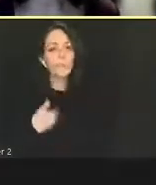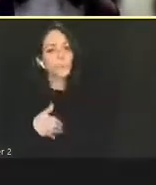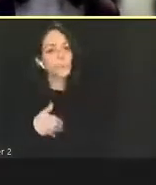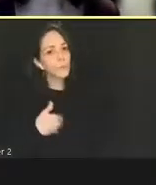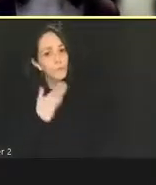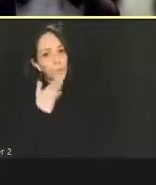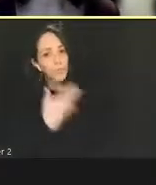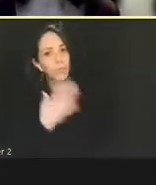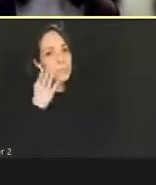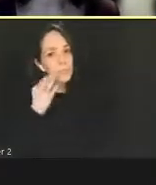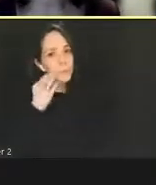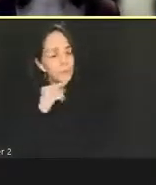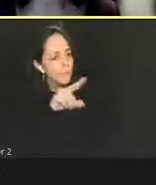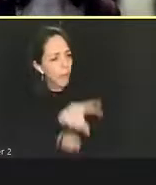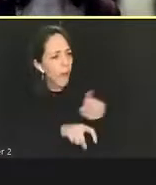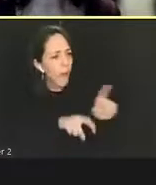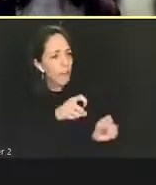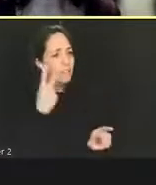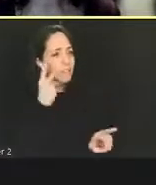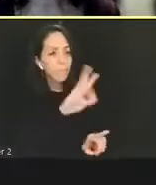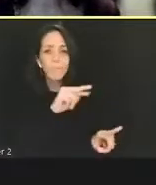that we want to tap into.